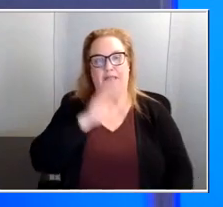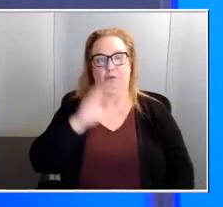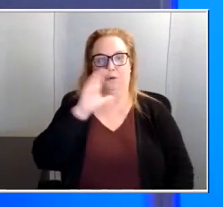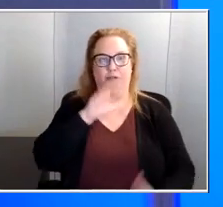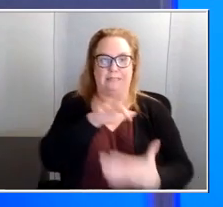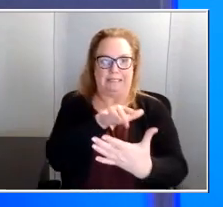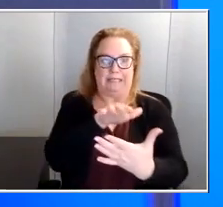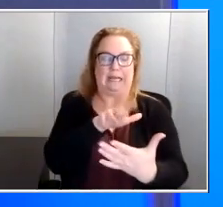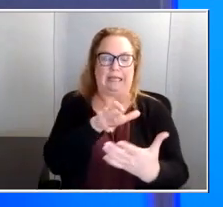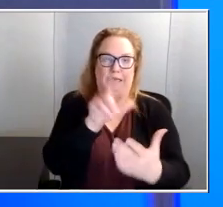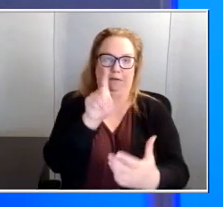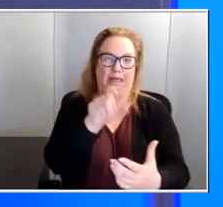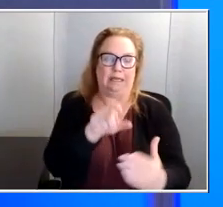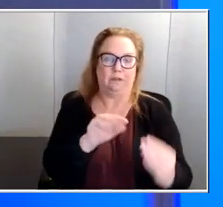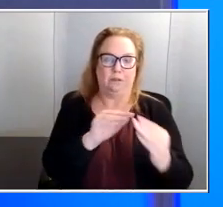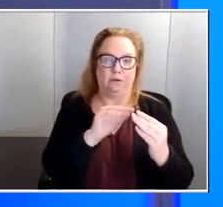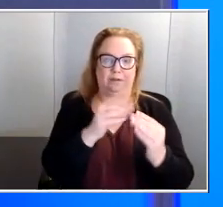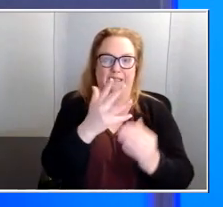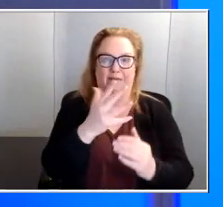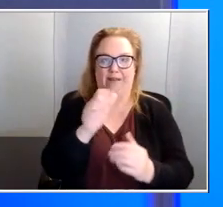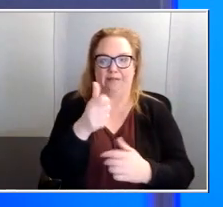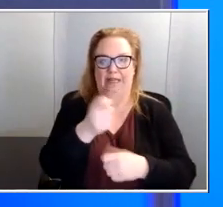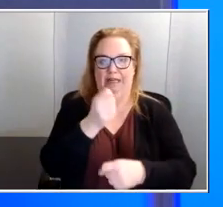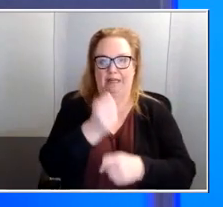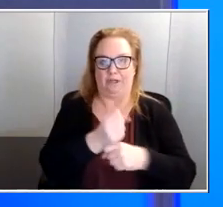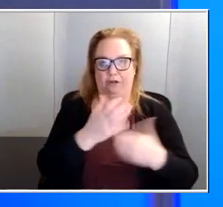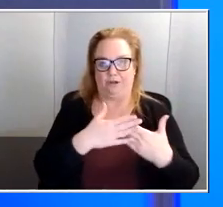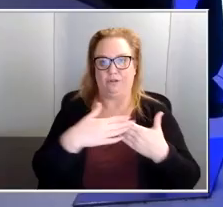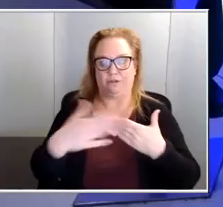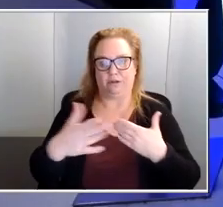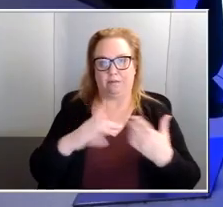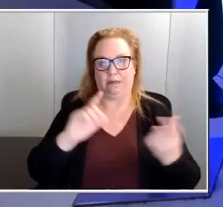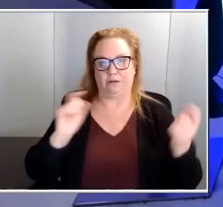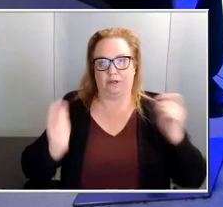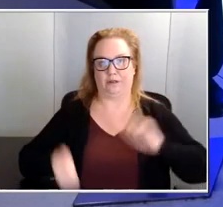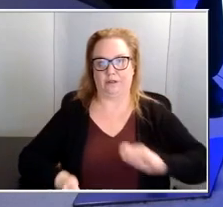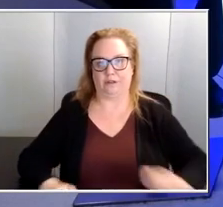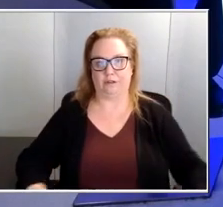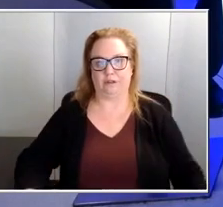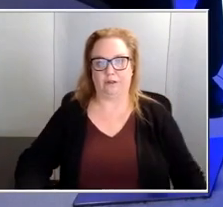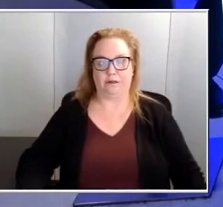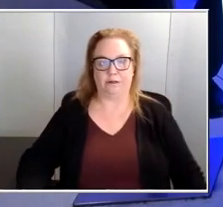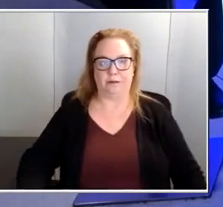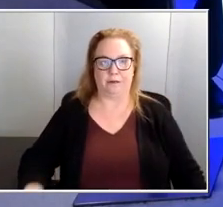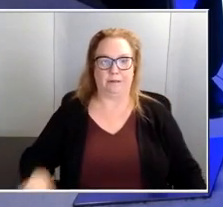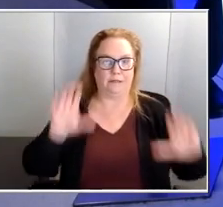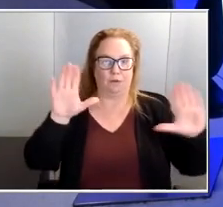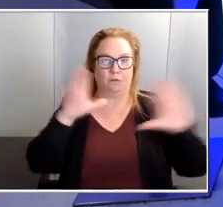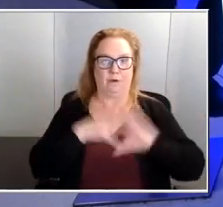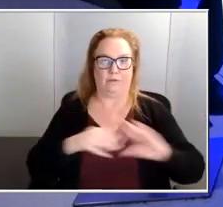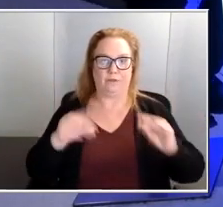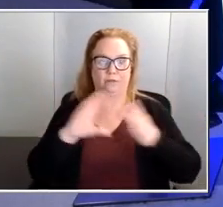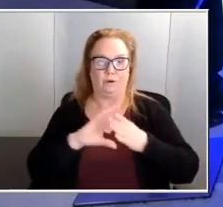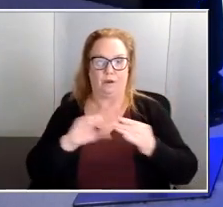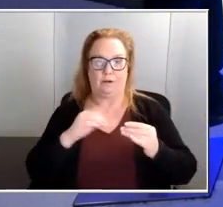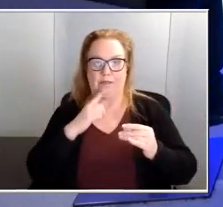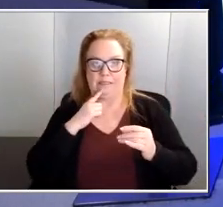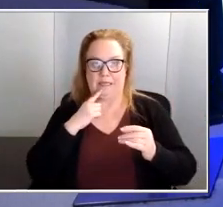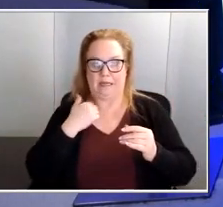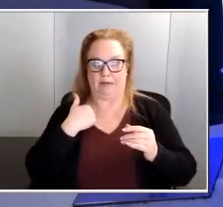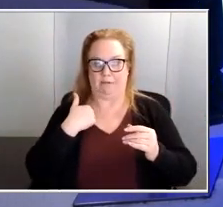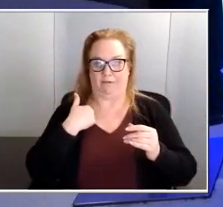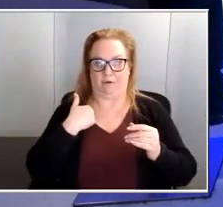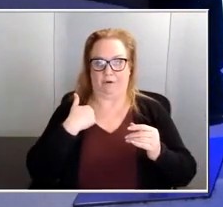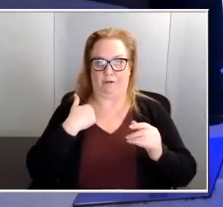progress to be made in the next 5 to 10 years. I think going to be quite dramatic. That is a dramatic story, and just like we said a moment ago, there's